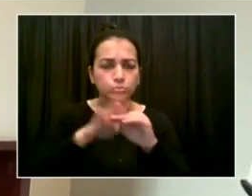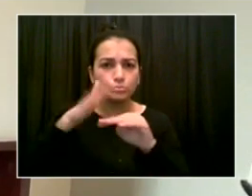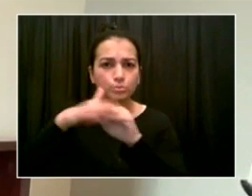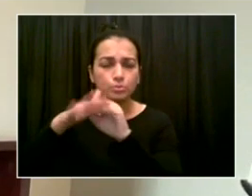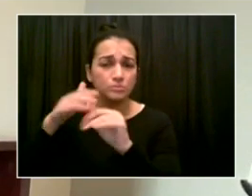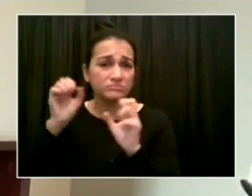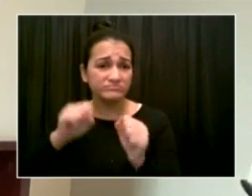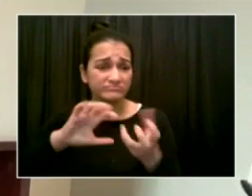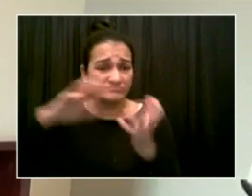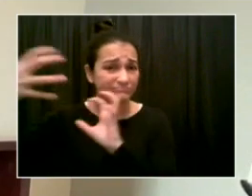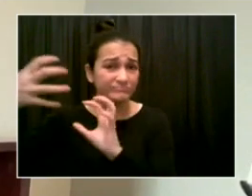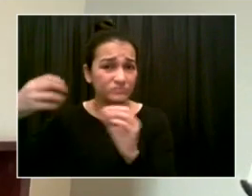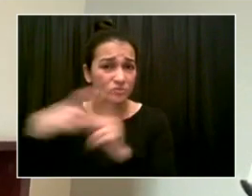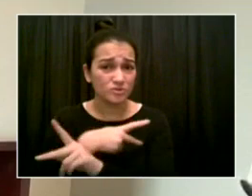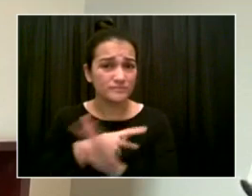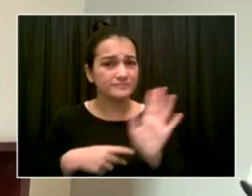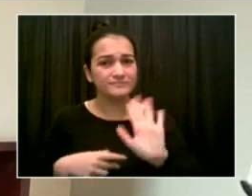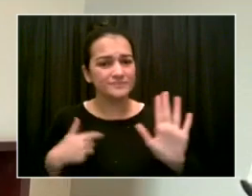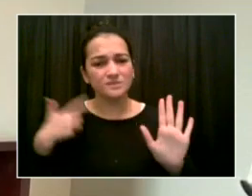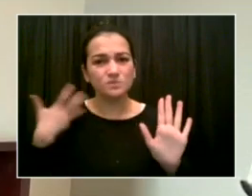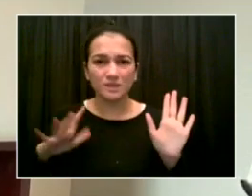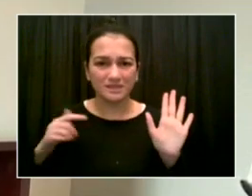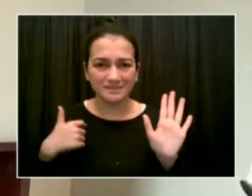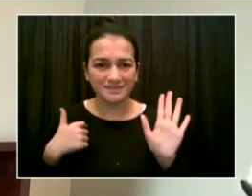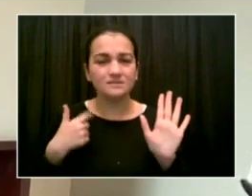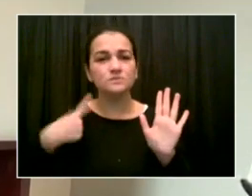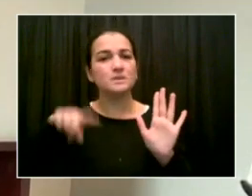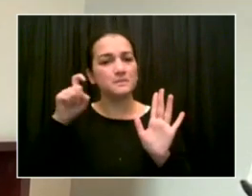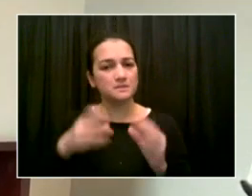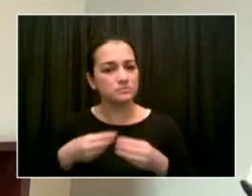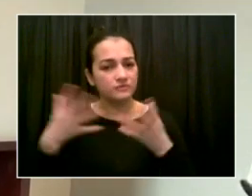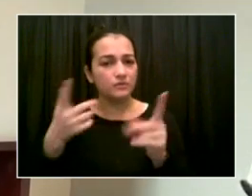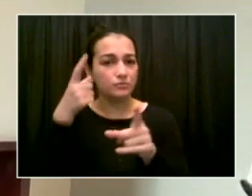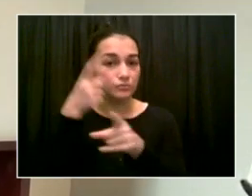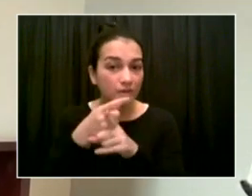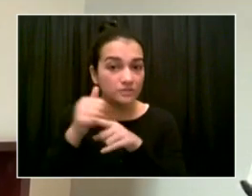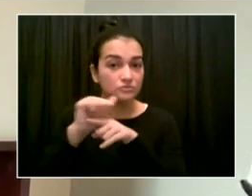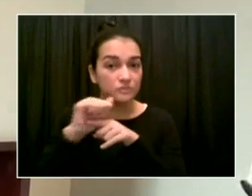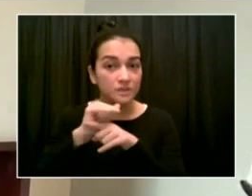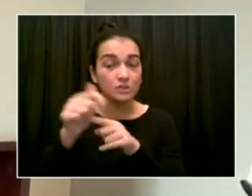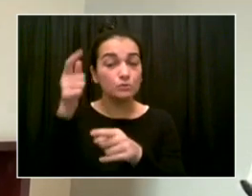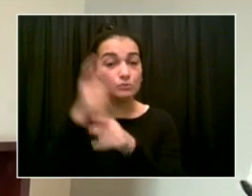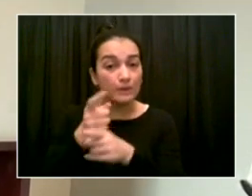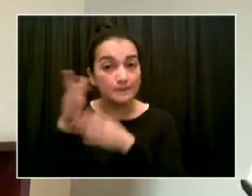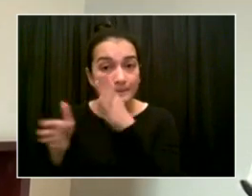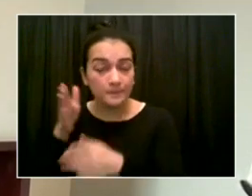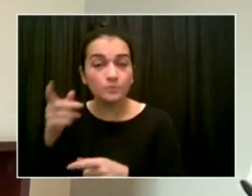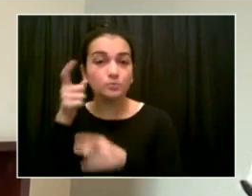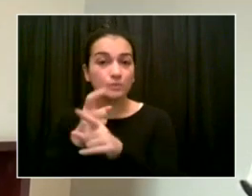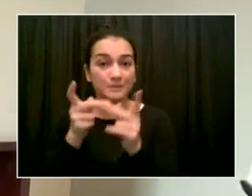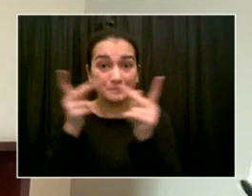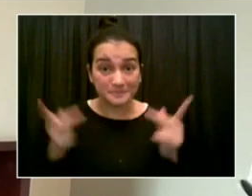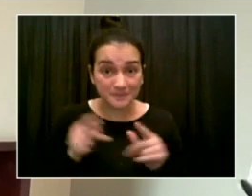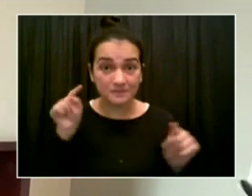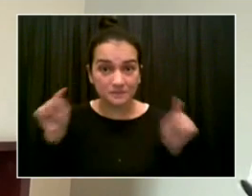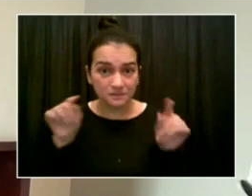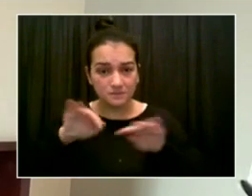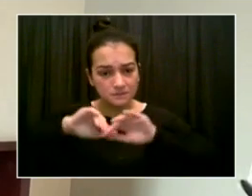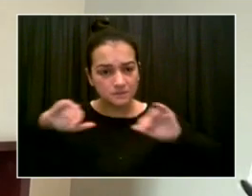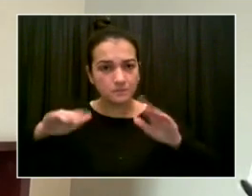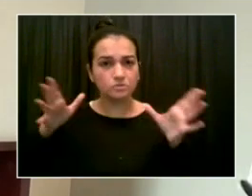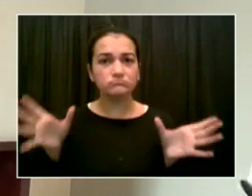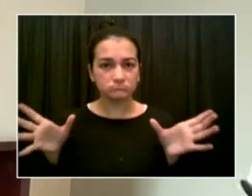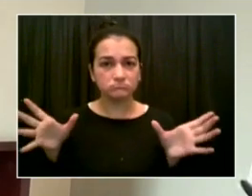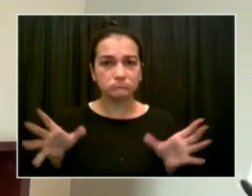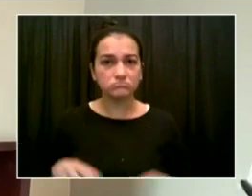do the right job at the right time. We have a major opportunity and a mandate to reimagine our mental